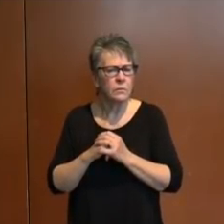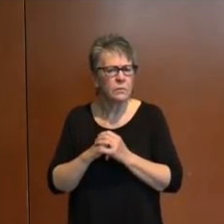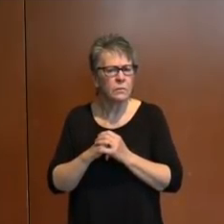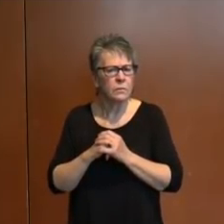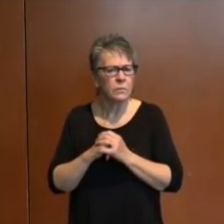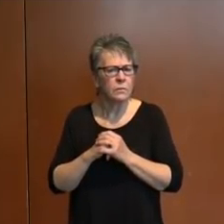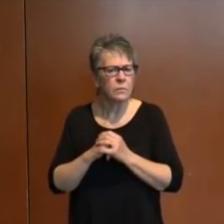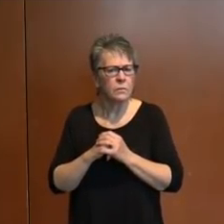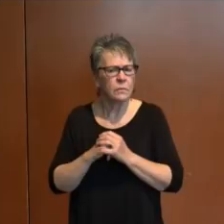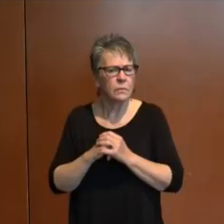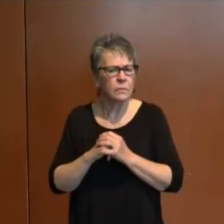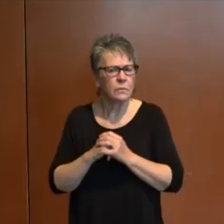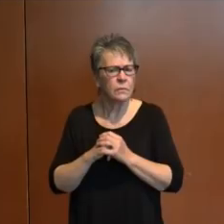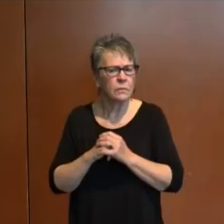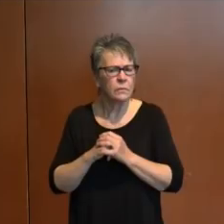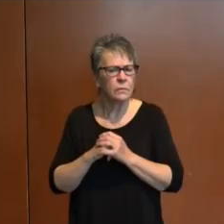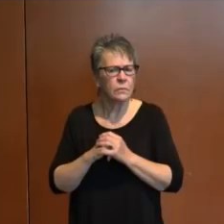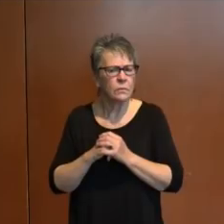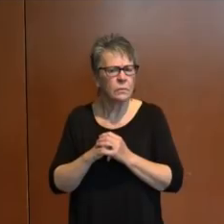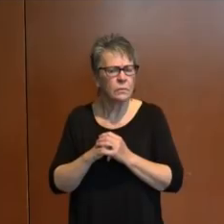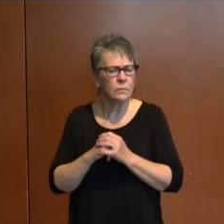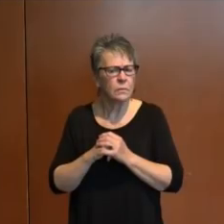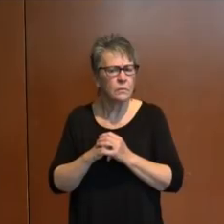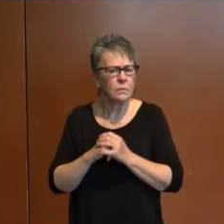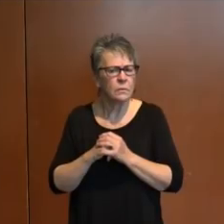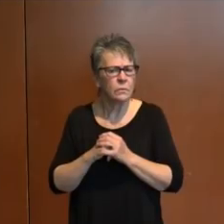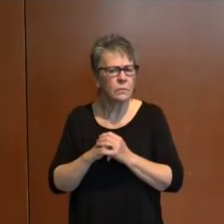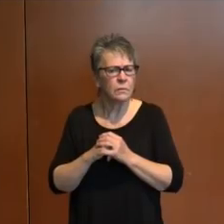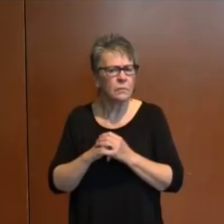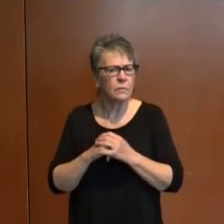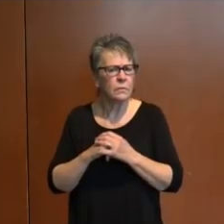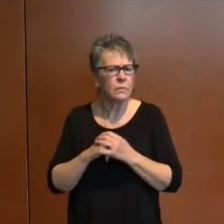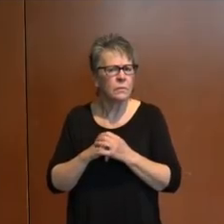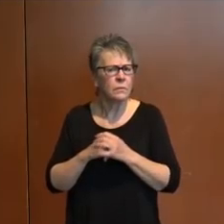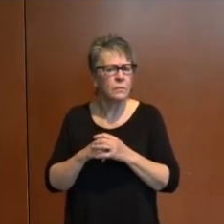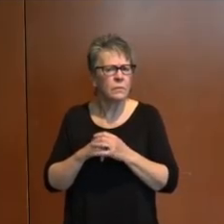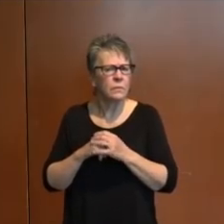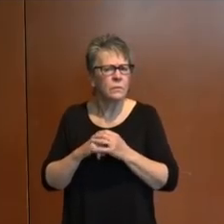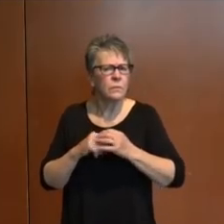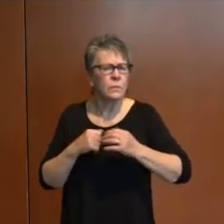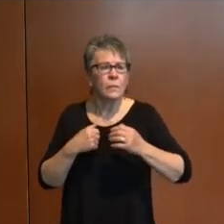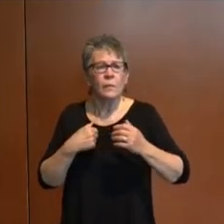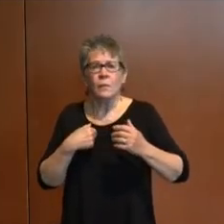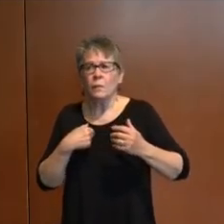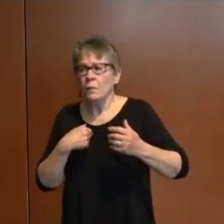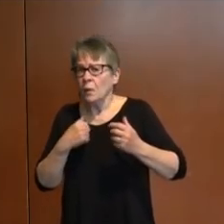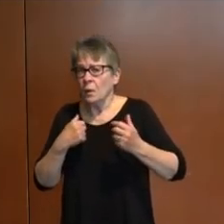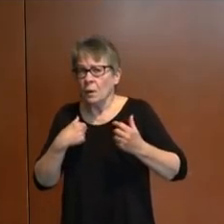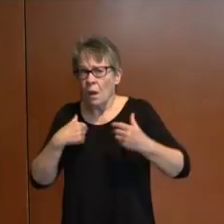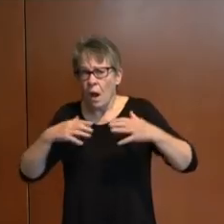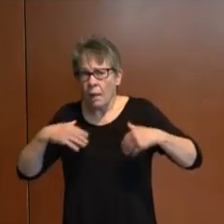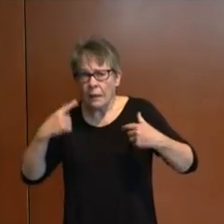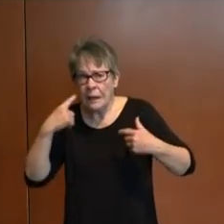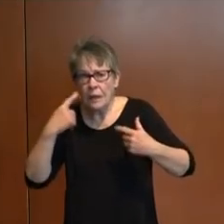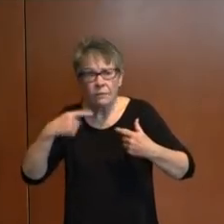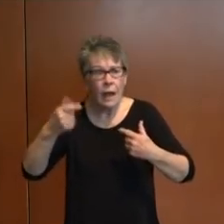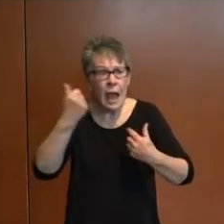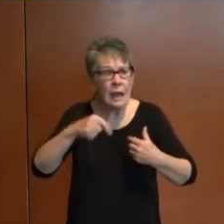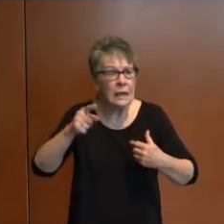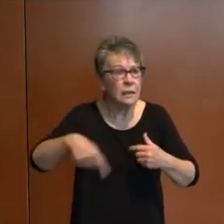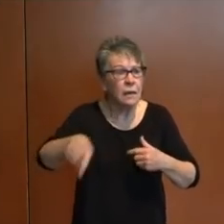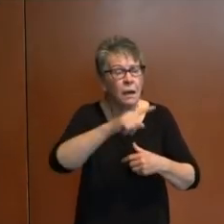a healthcare worker is on a ventilator, I don't have that information. That's